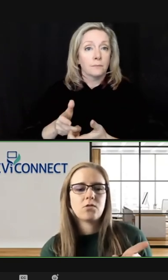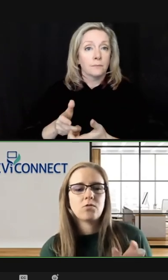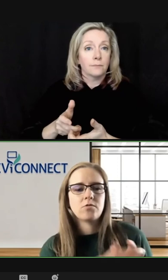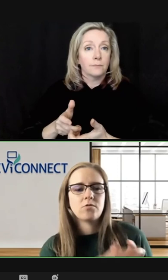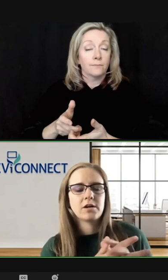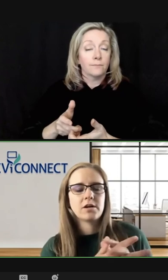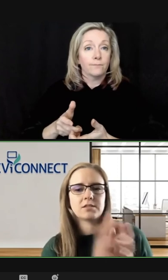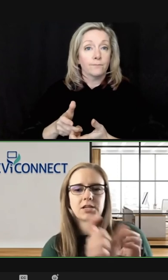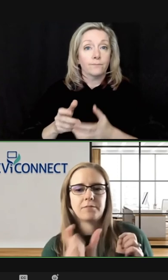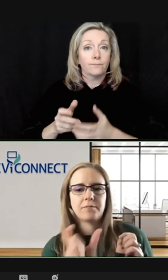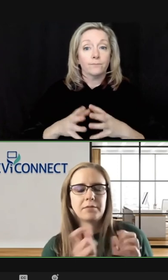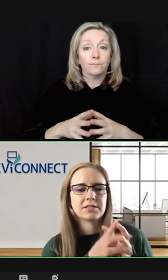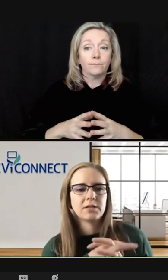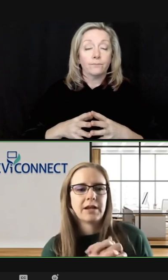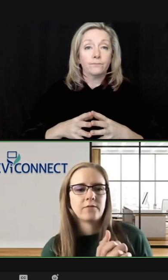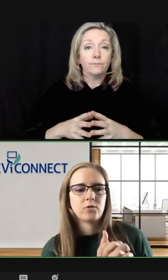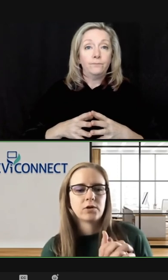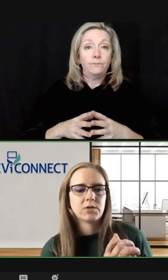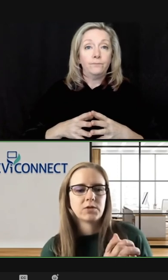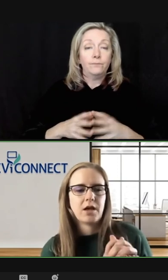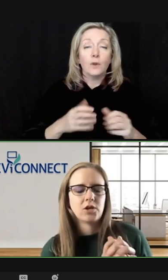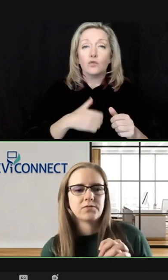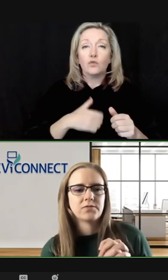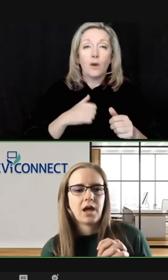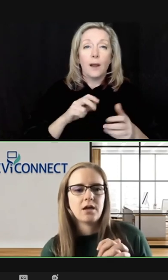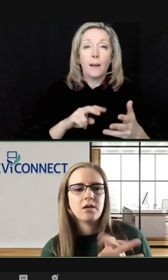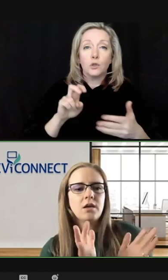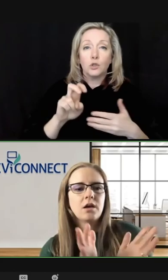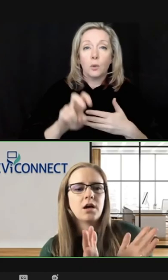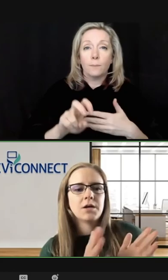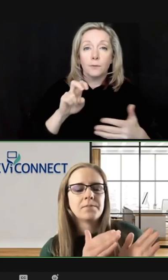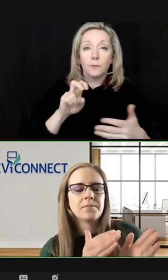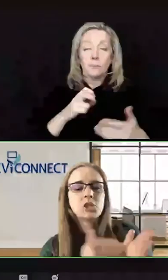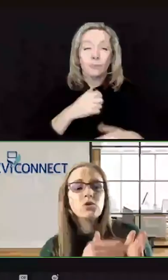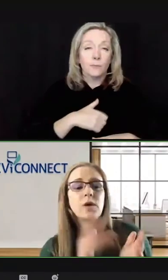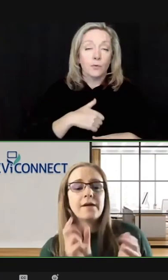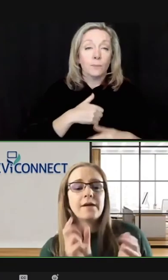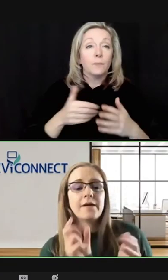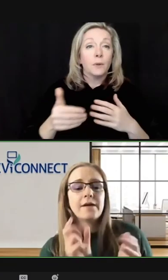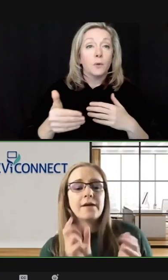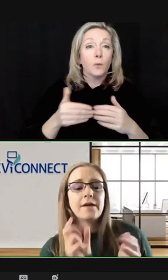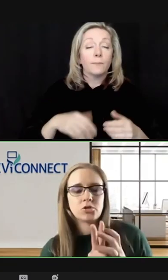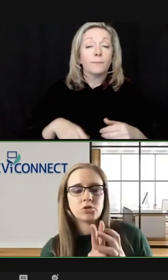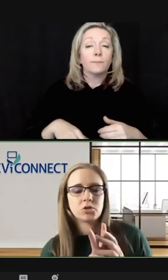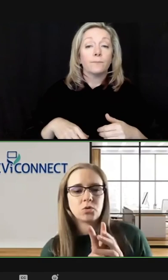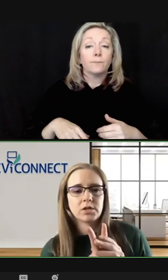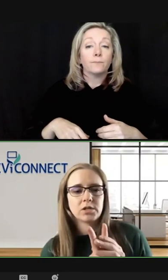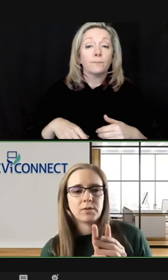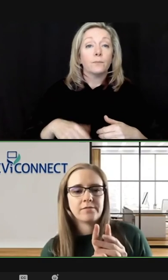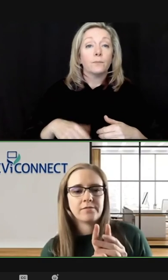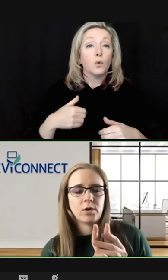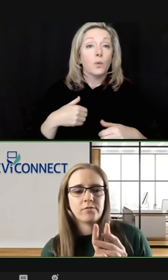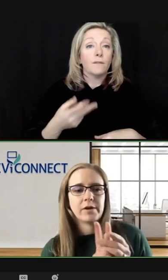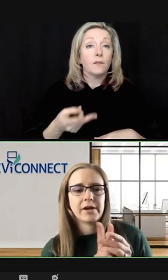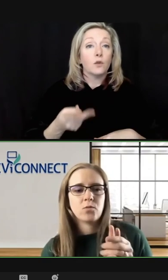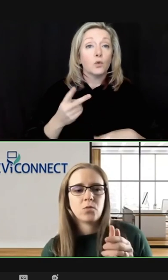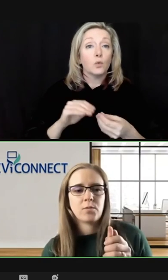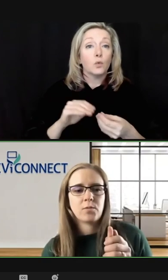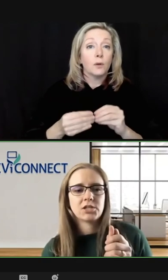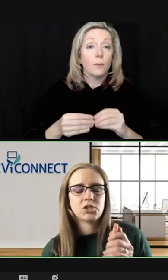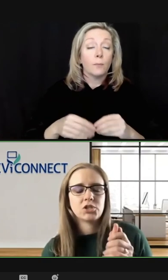Jumping back over, this slide chart probably is a little bit out of order, so I apologize for that. You have your two scores, right?